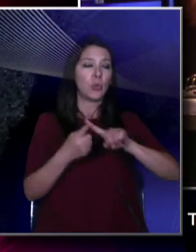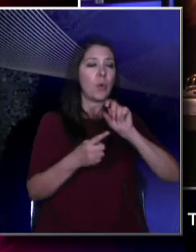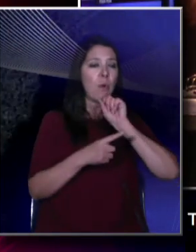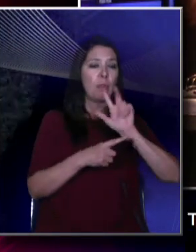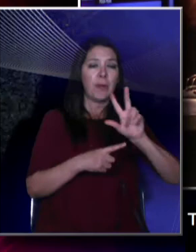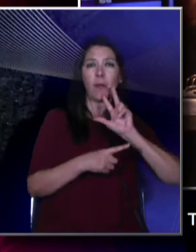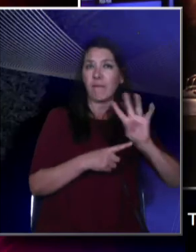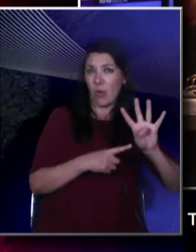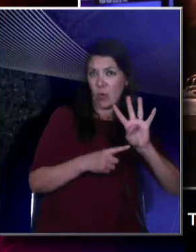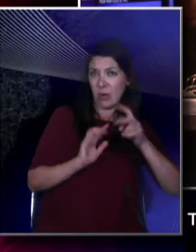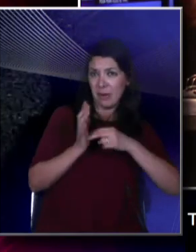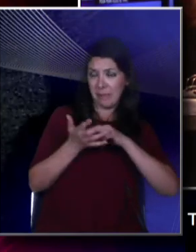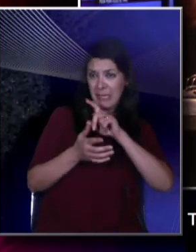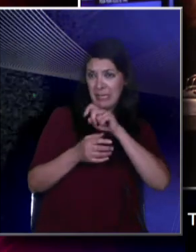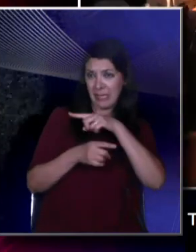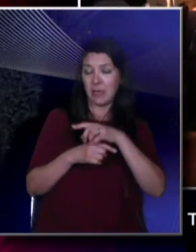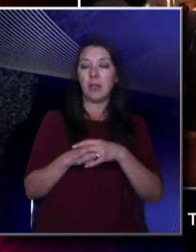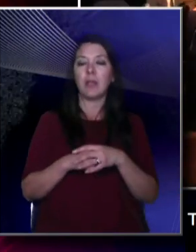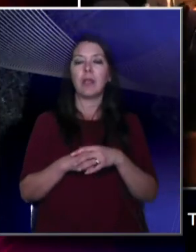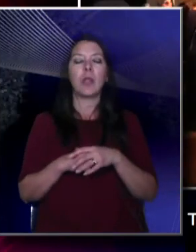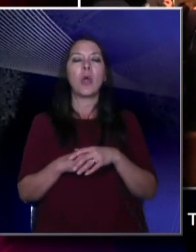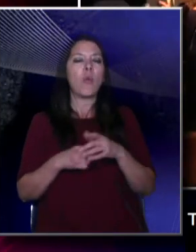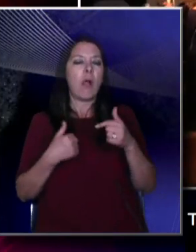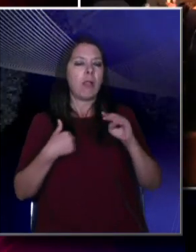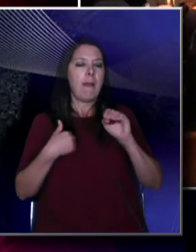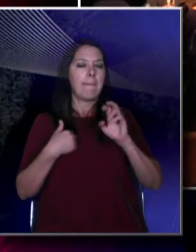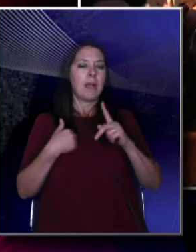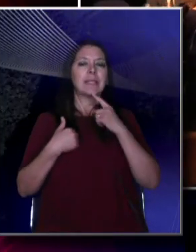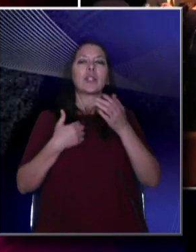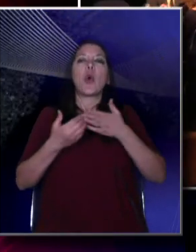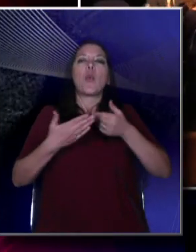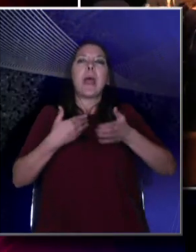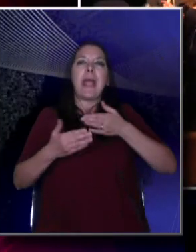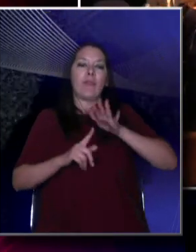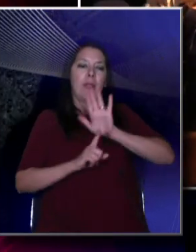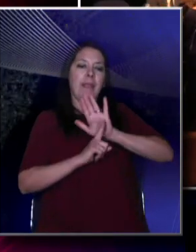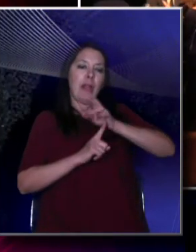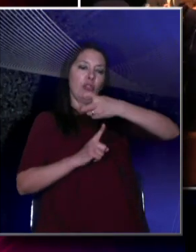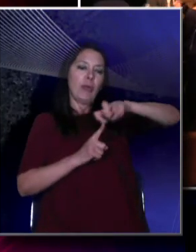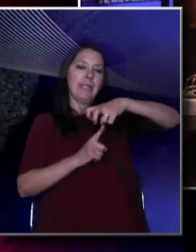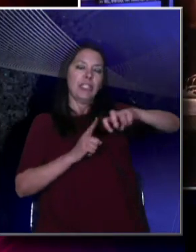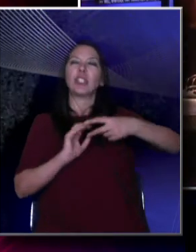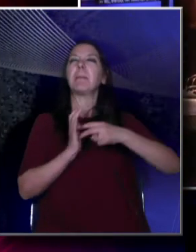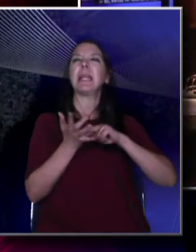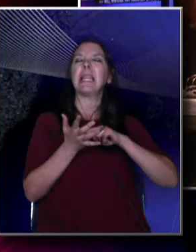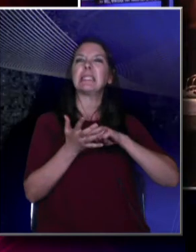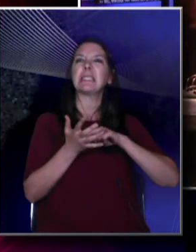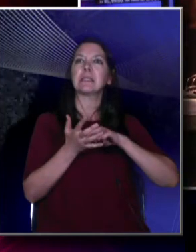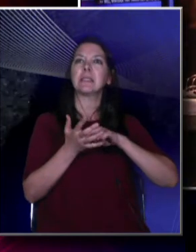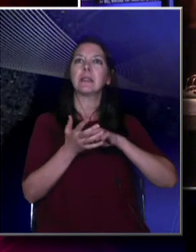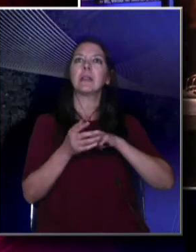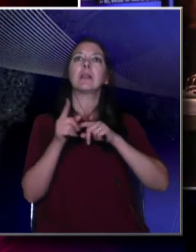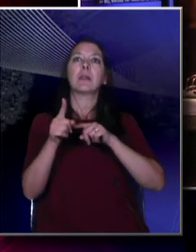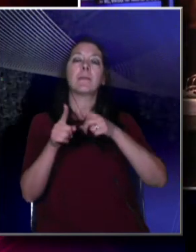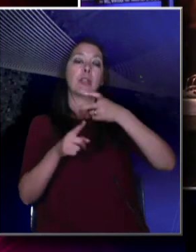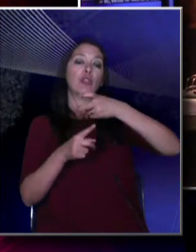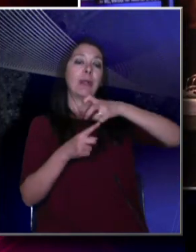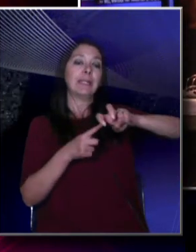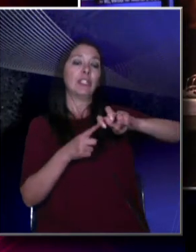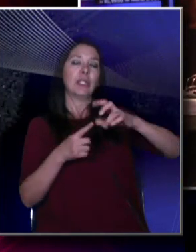saying? Or whatever that transition is. Well, the transition occurs at